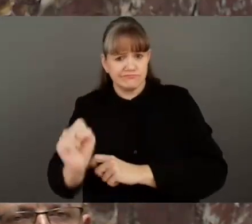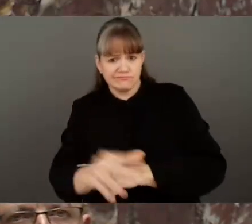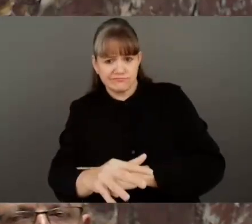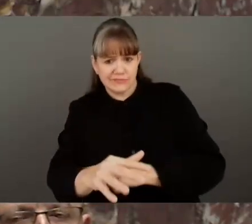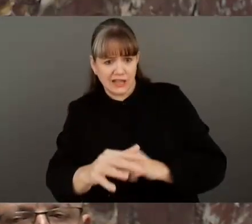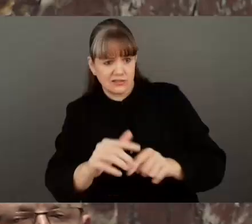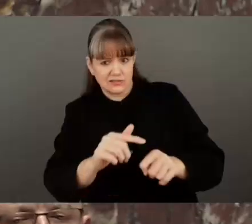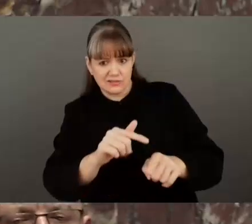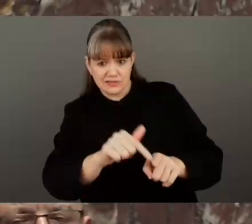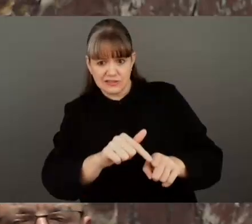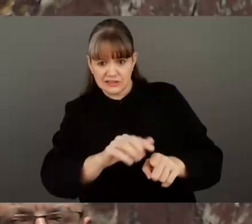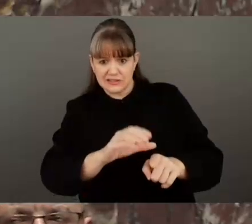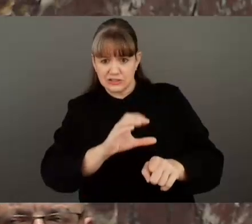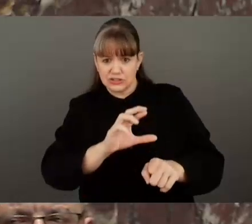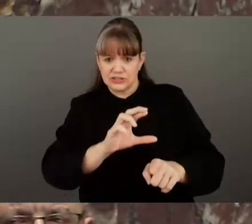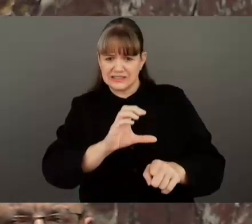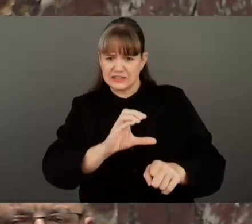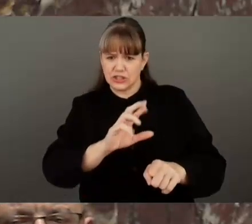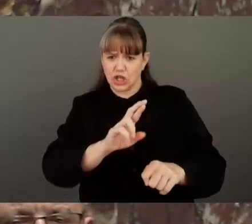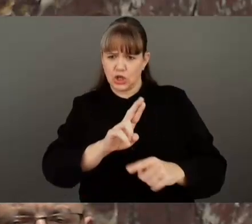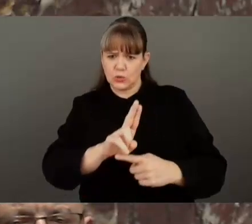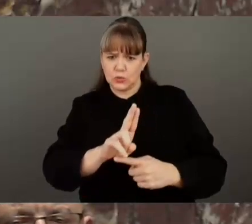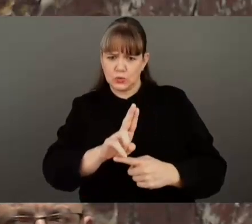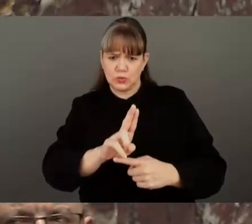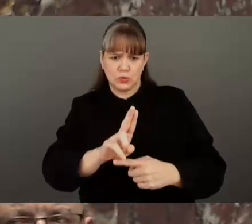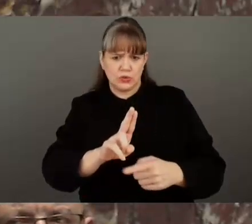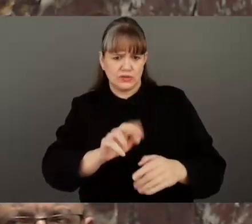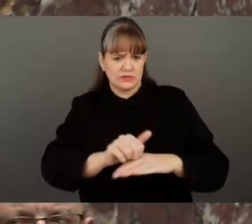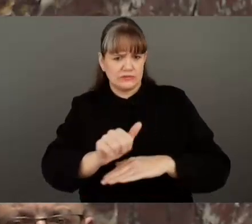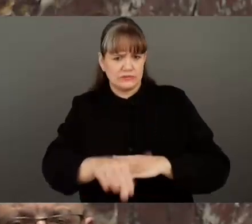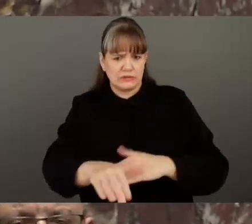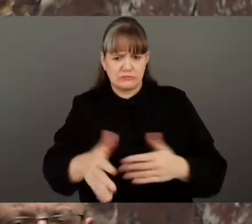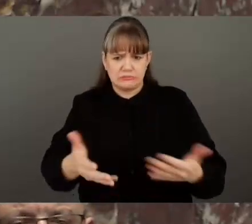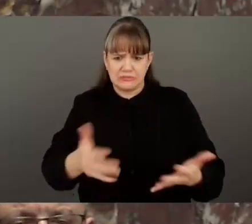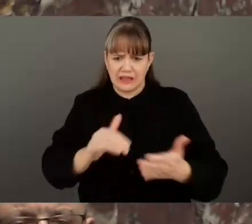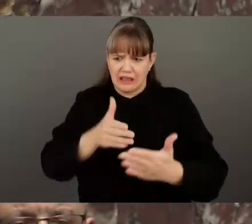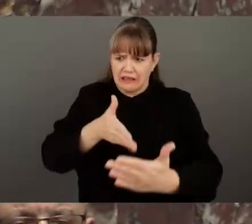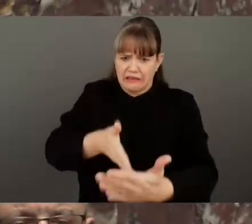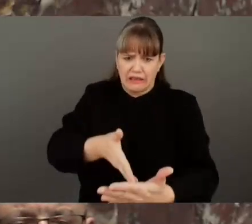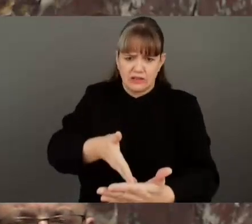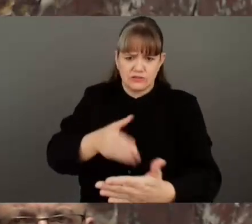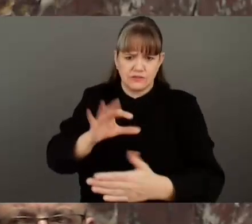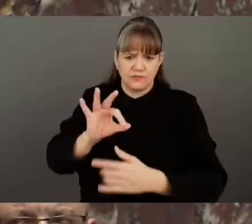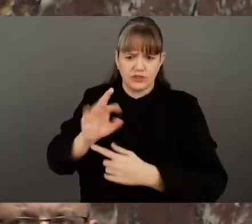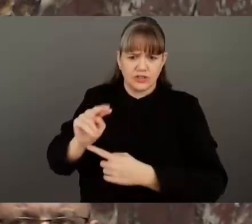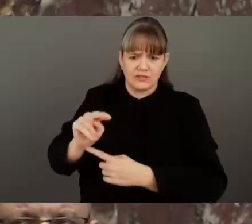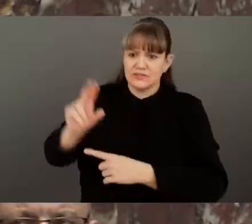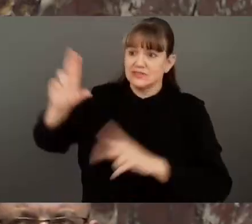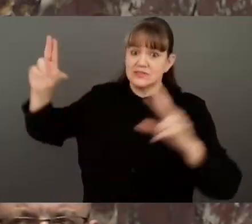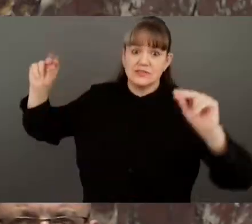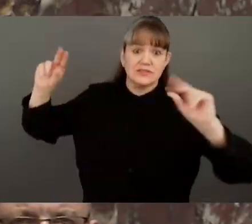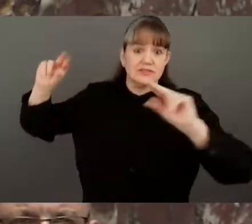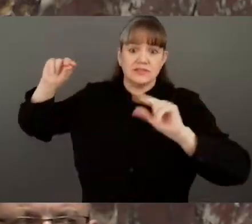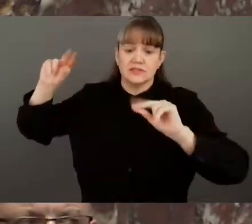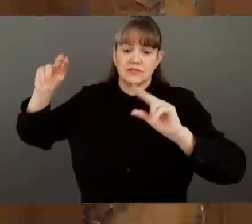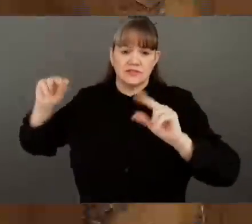on deploying this unit against First Nations oppositions to projects such as Sileasums?